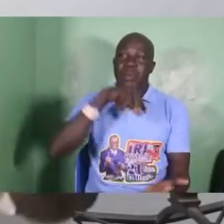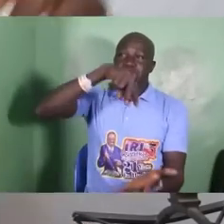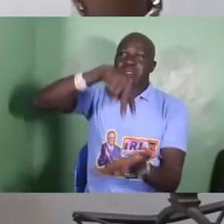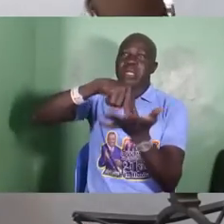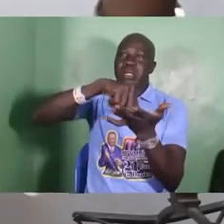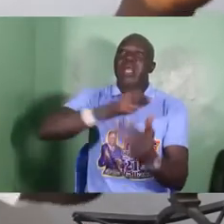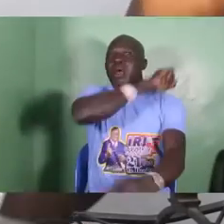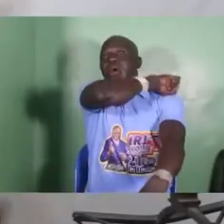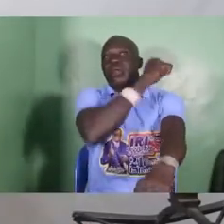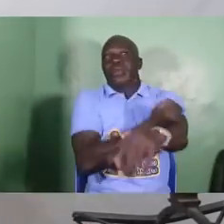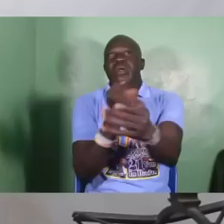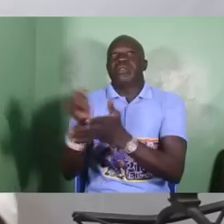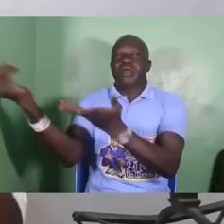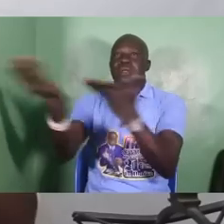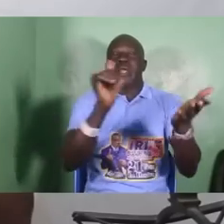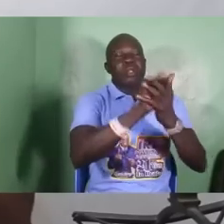standing,